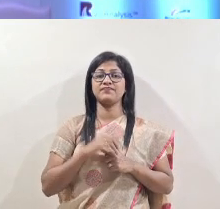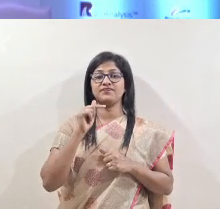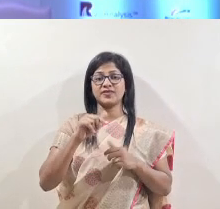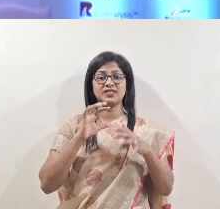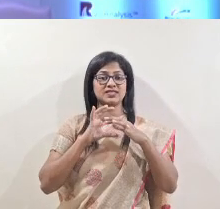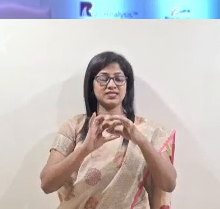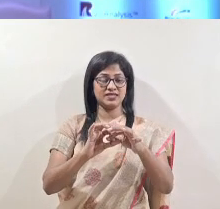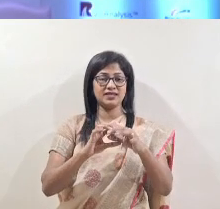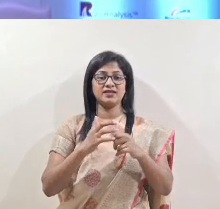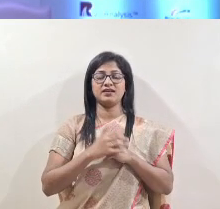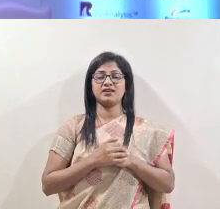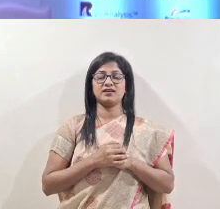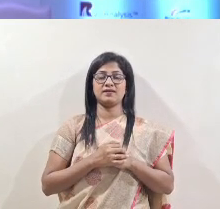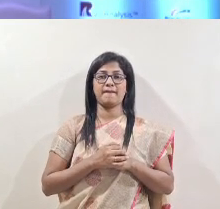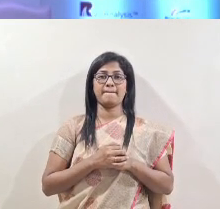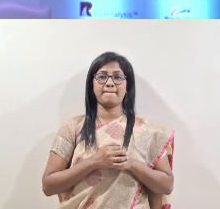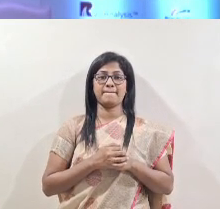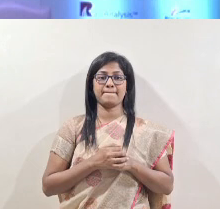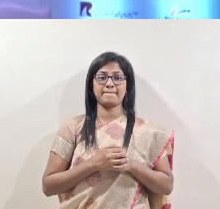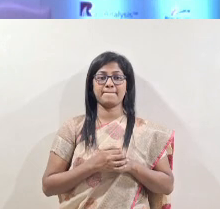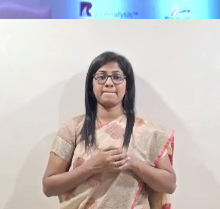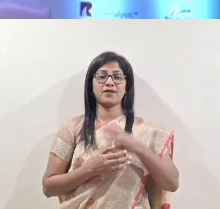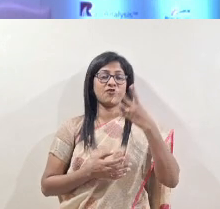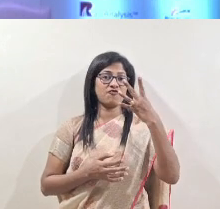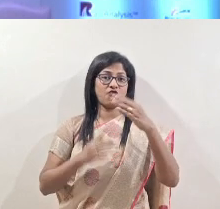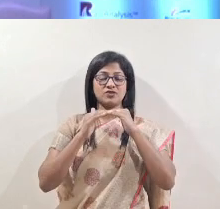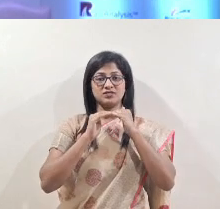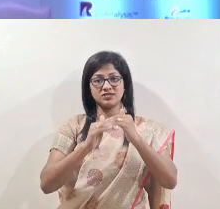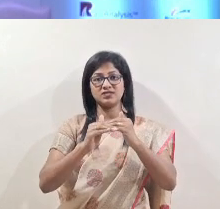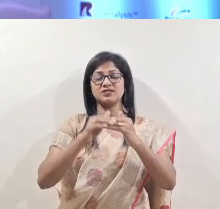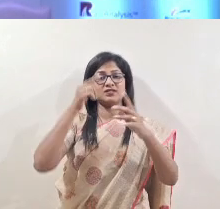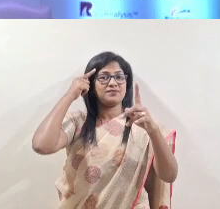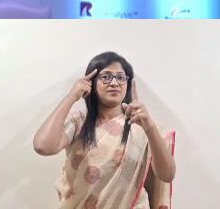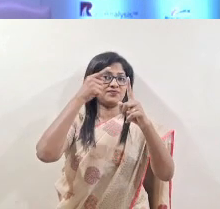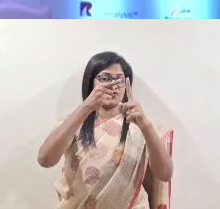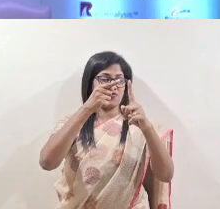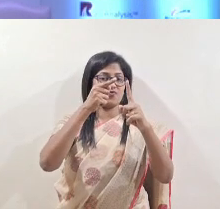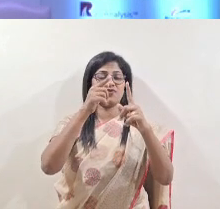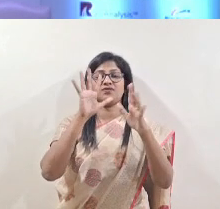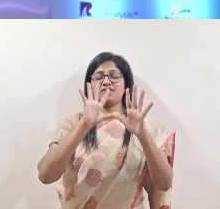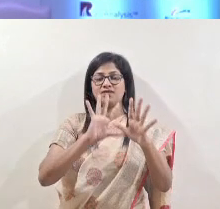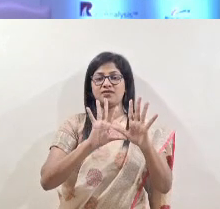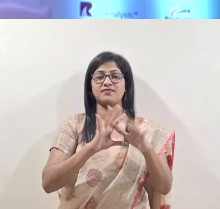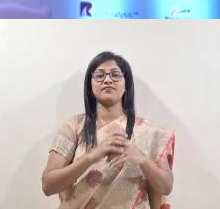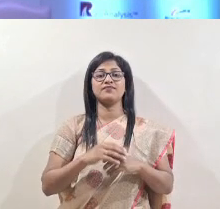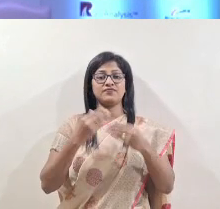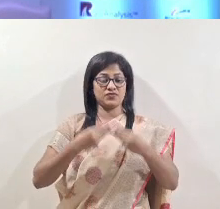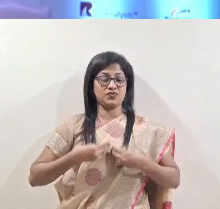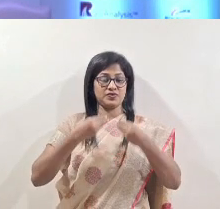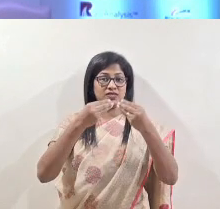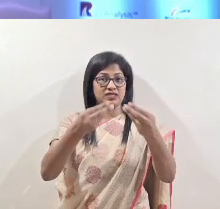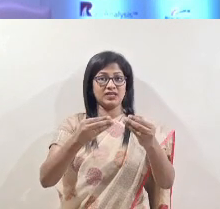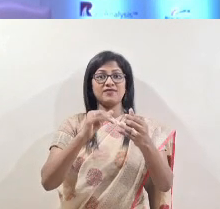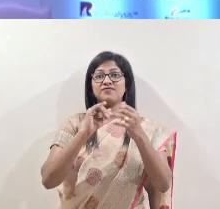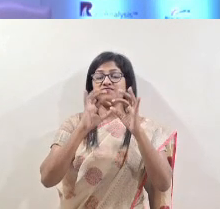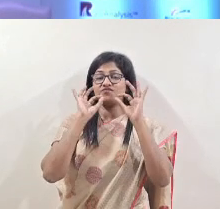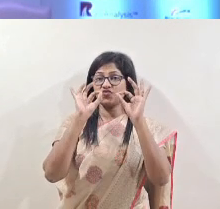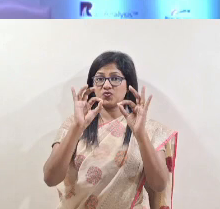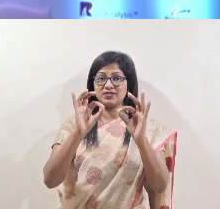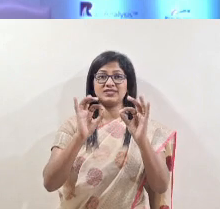aligned with the four sustainable development goals. So we need to provide adequate facilities such